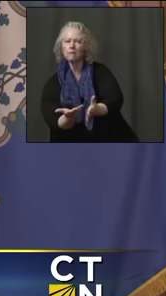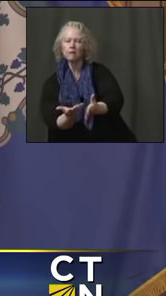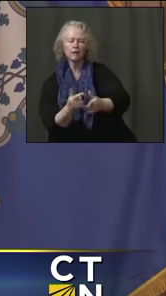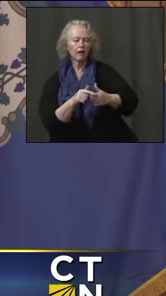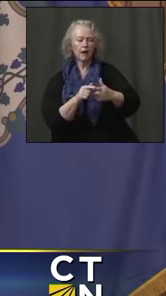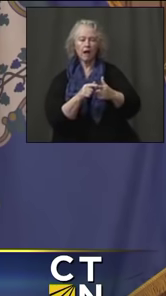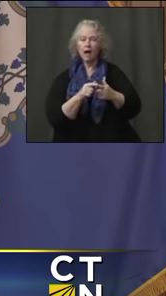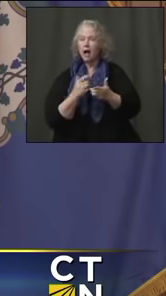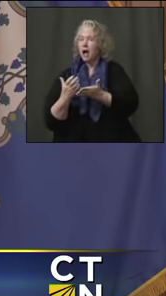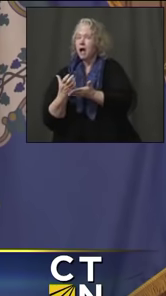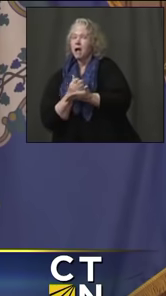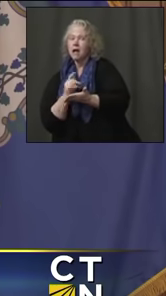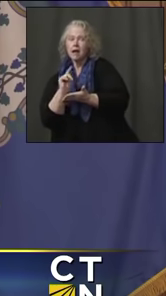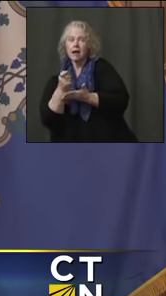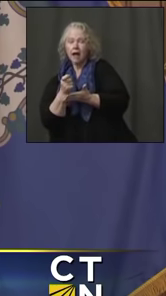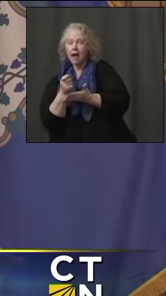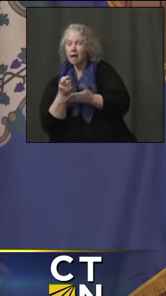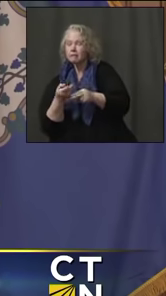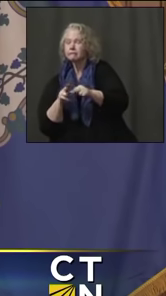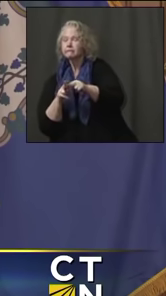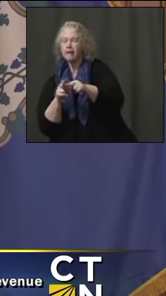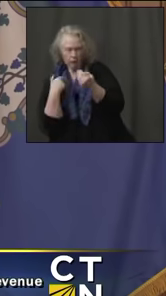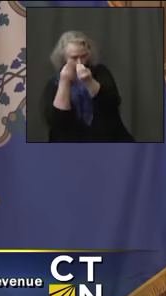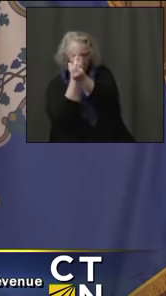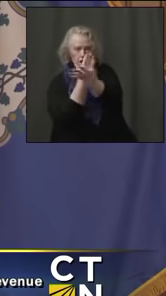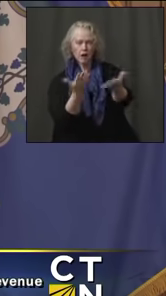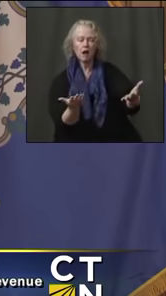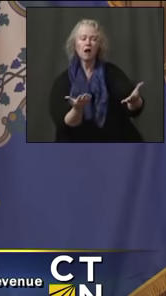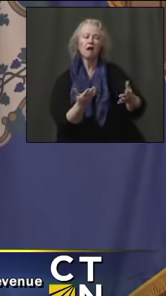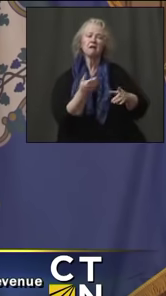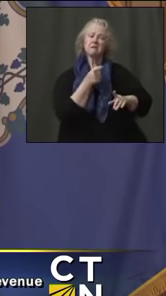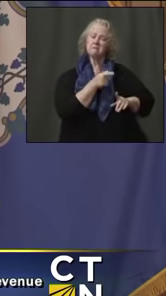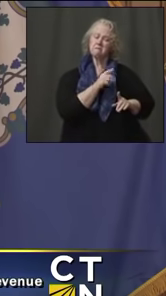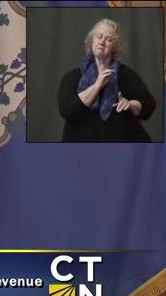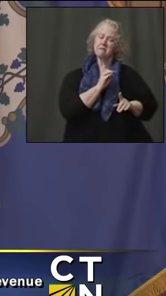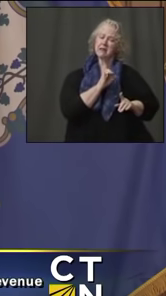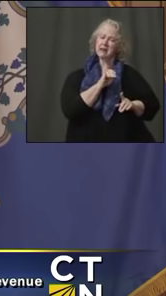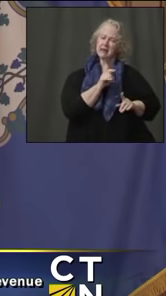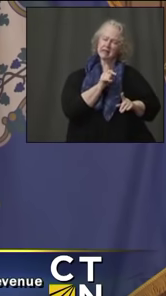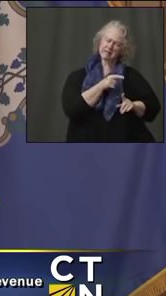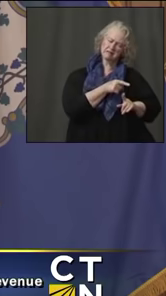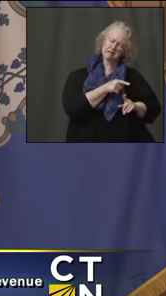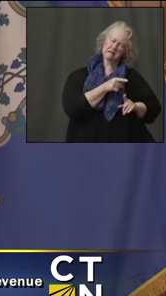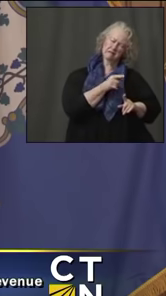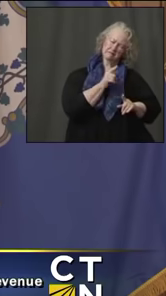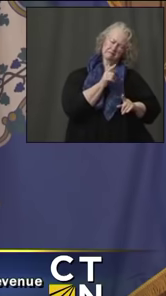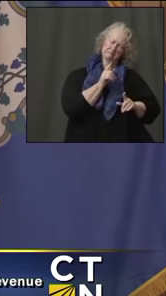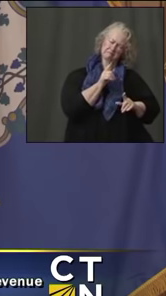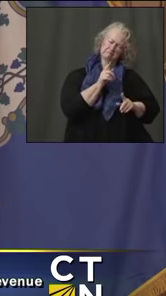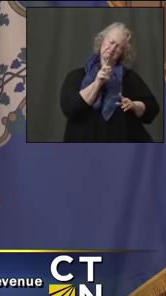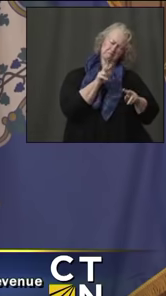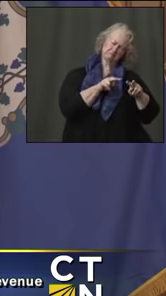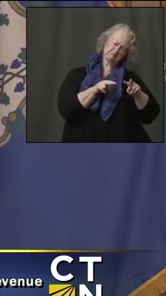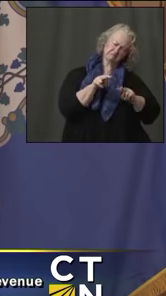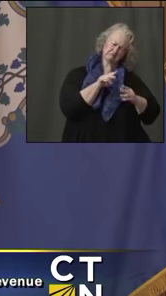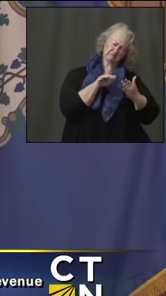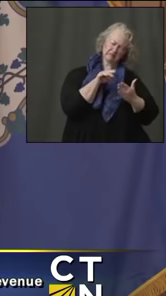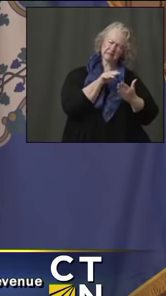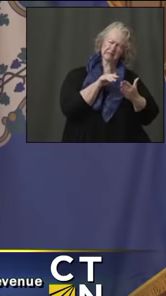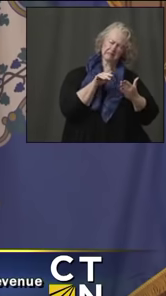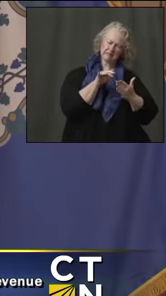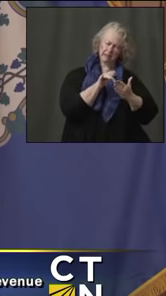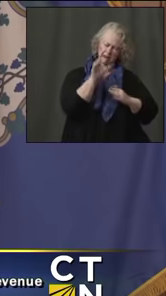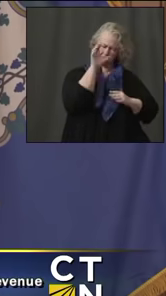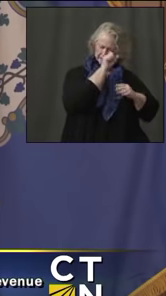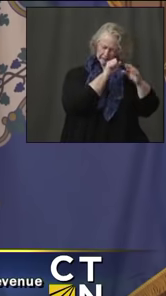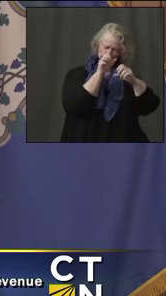the income tax coming up. Melissa's made best estimates, conservative estimates, which we think get us through for the next fiscal year. And